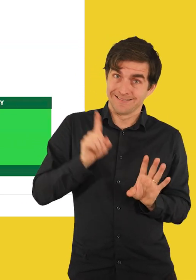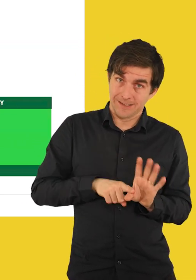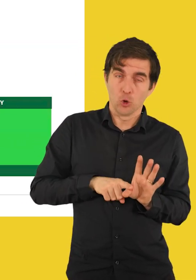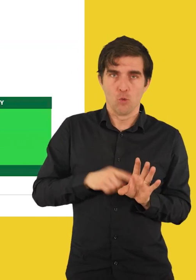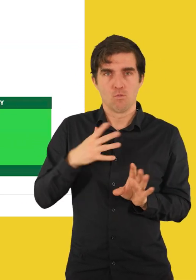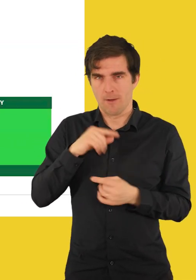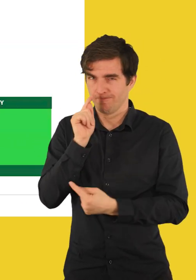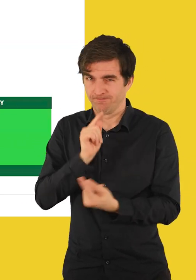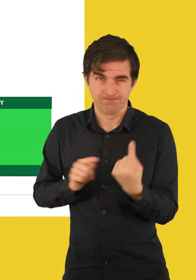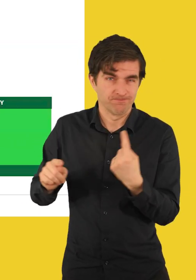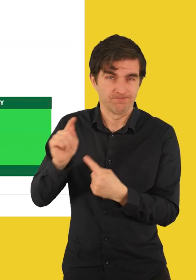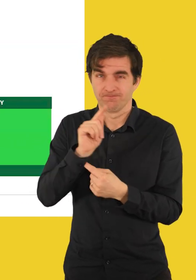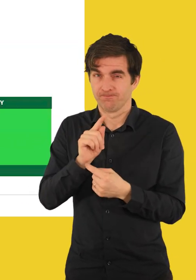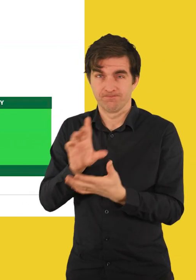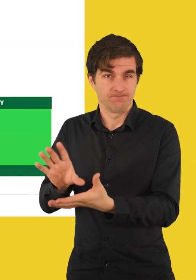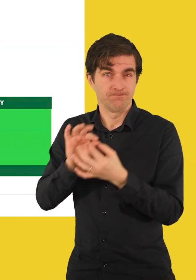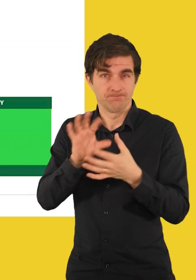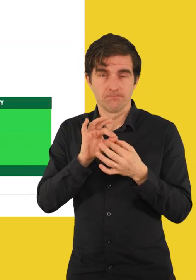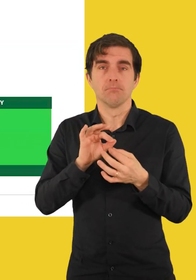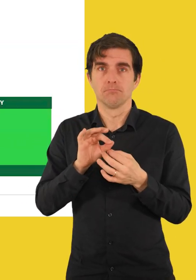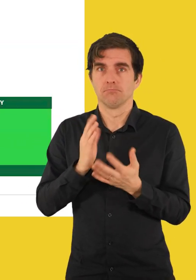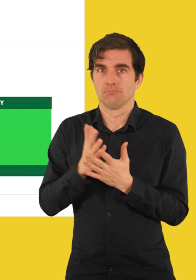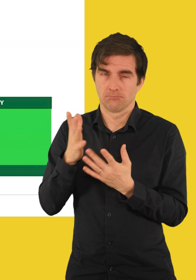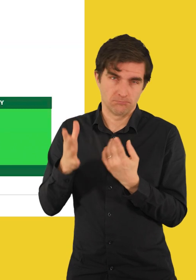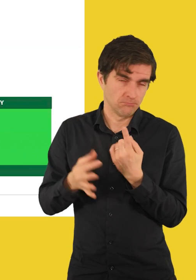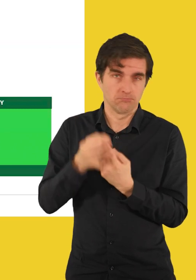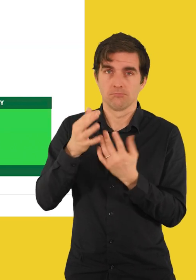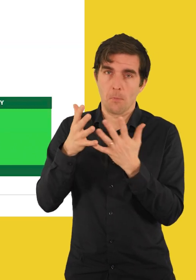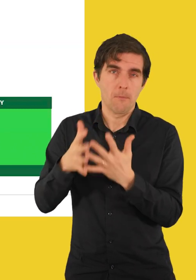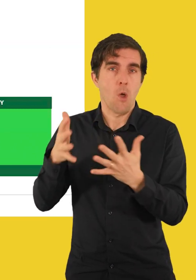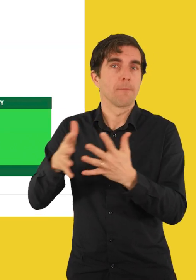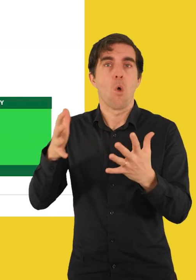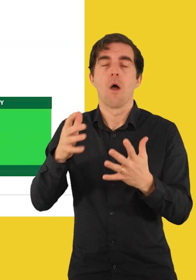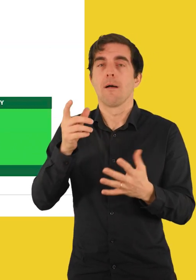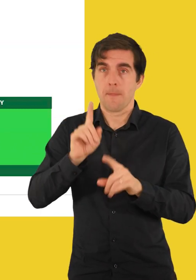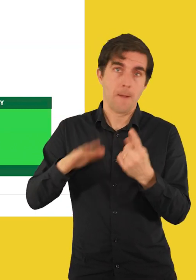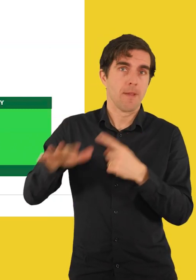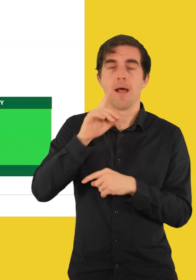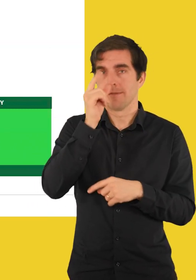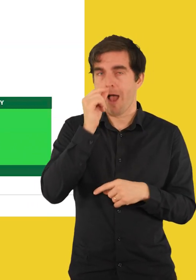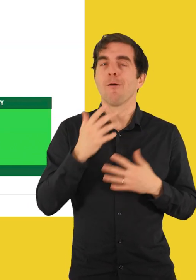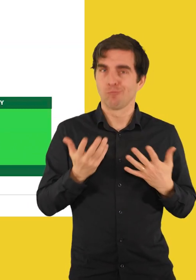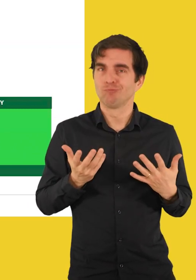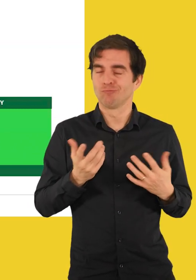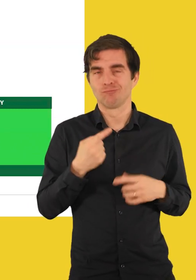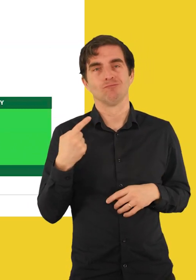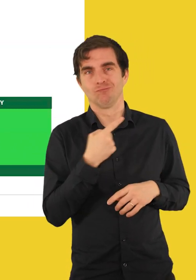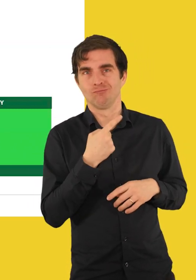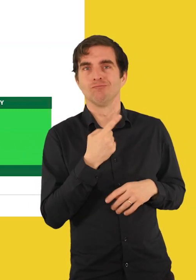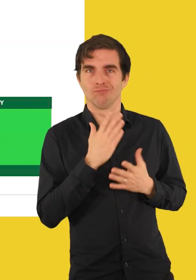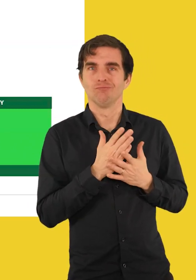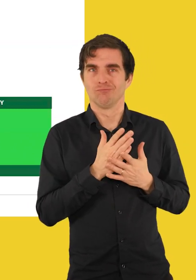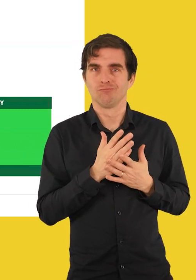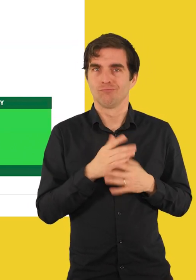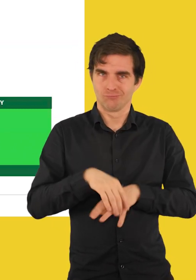etc., will be in this year has been increased for actors that can demonstrate